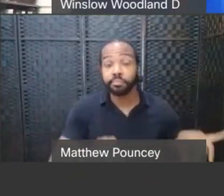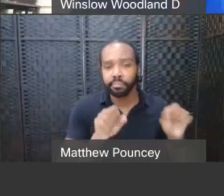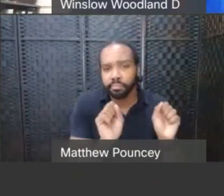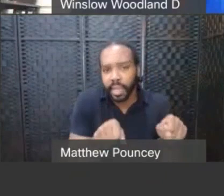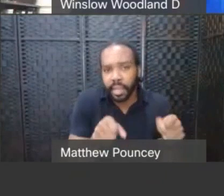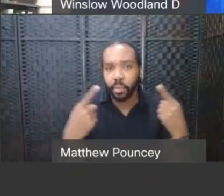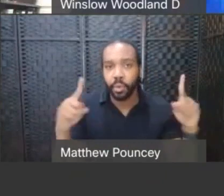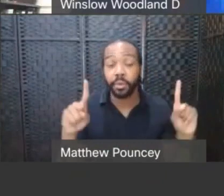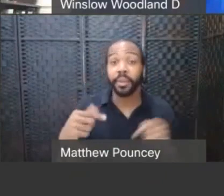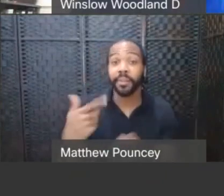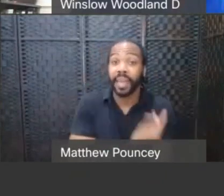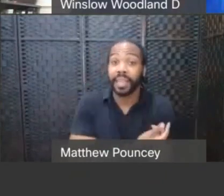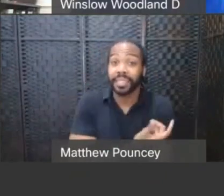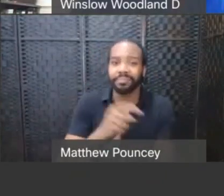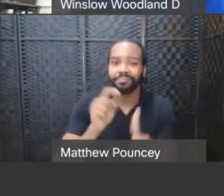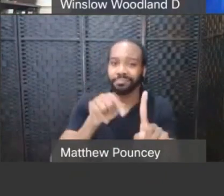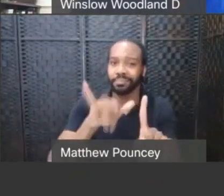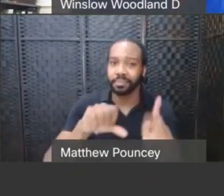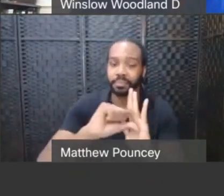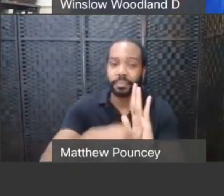vaccines work. The,